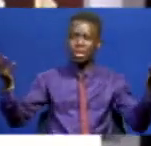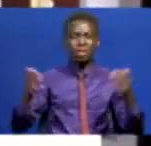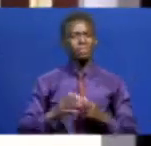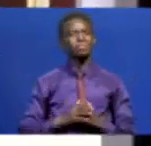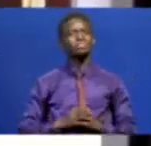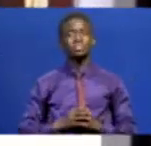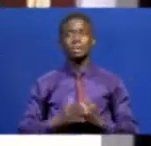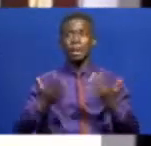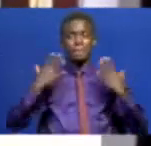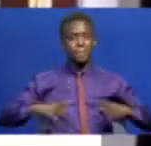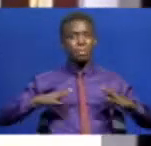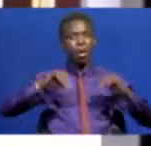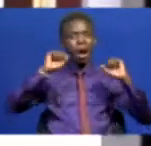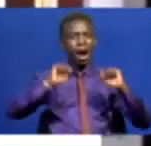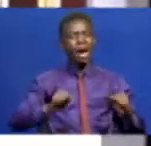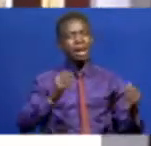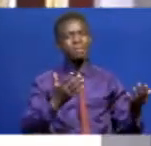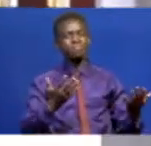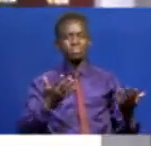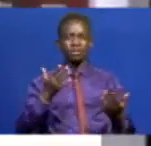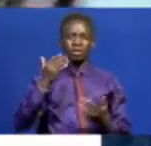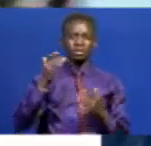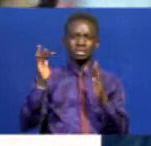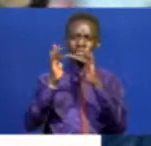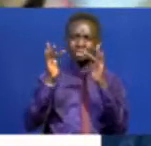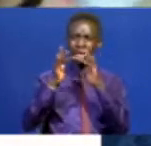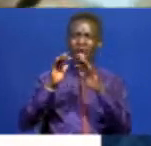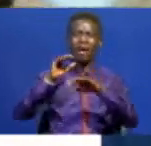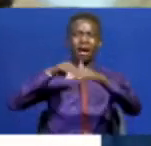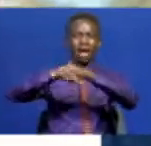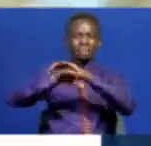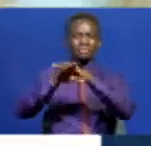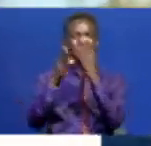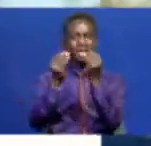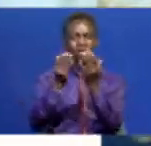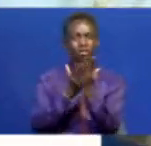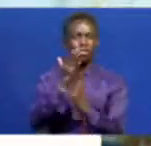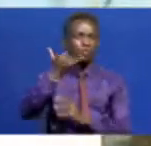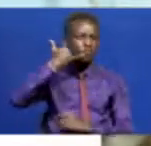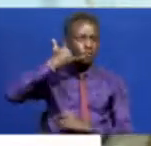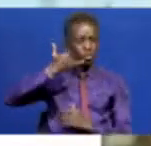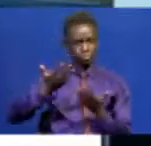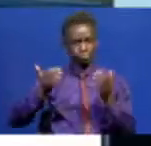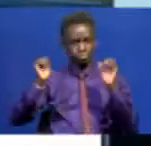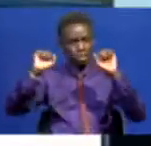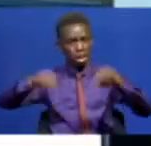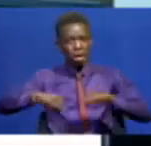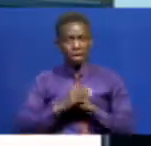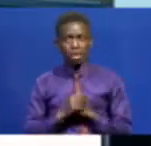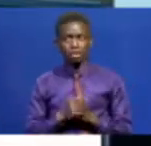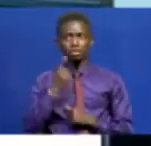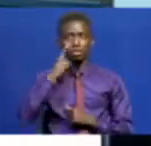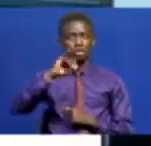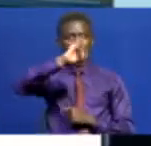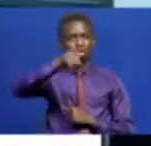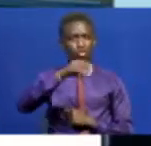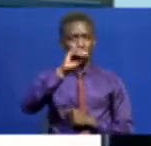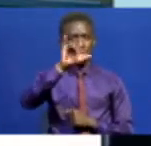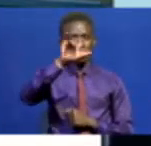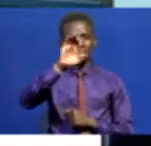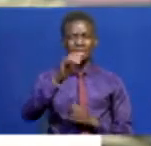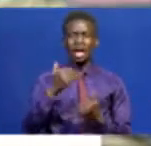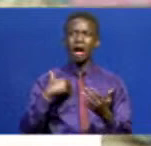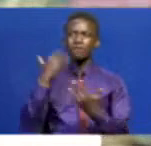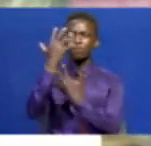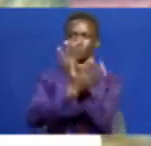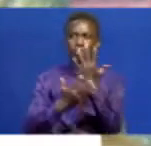the power of internet access in their pockets. Joyce Wamboi is a cyber cafe owner in Nairobi County.